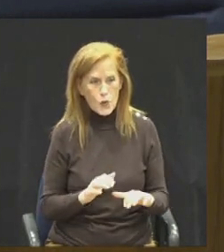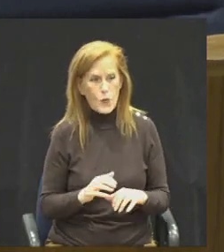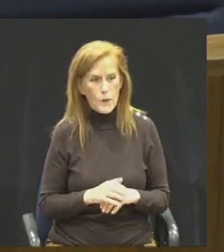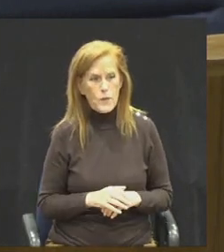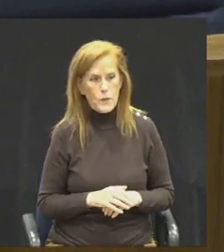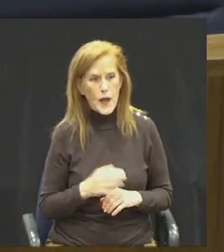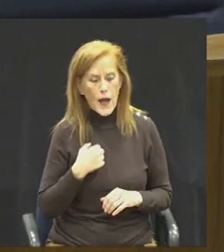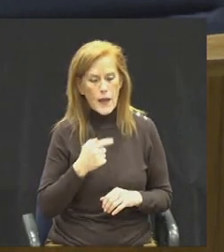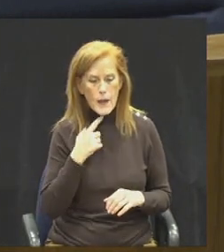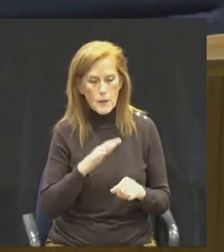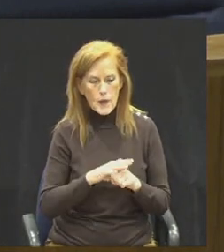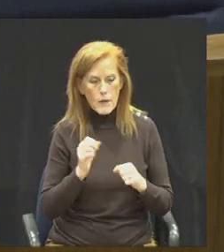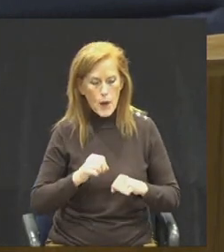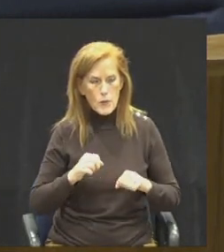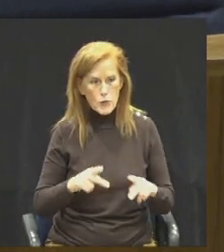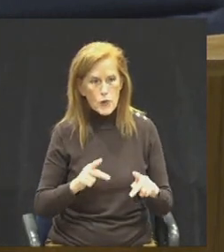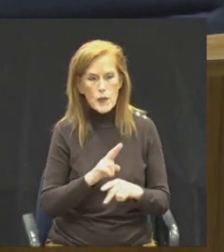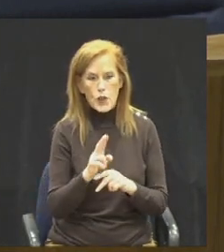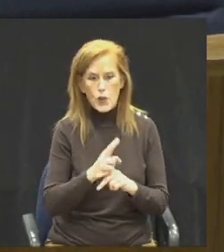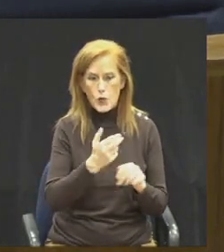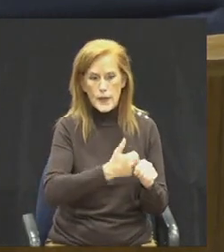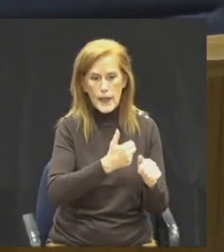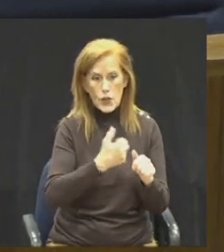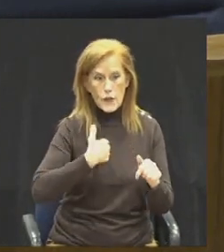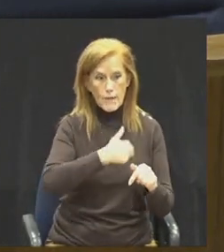lot of good opportunity here. And I think